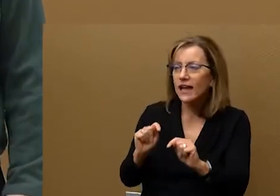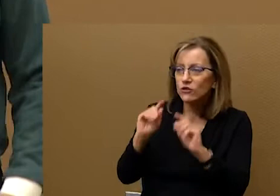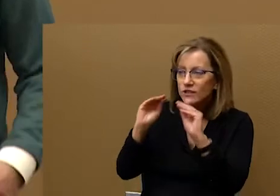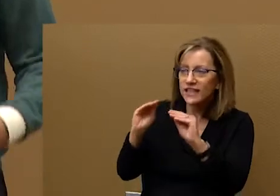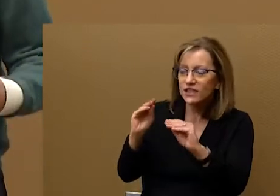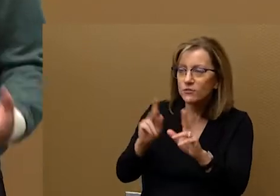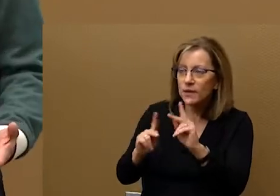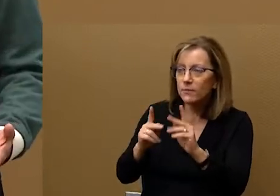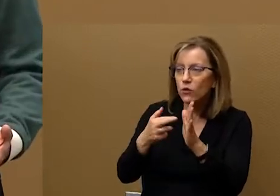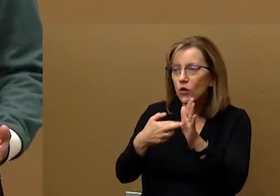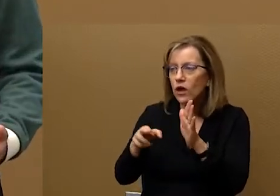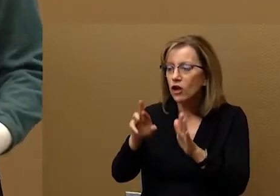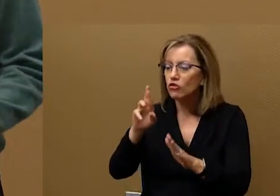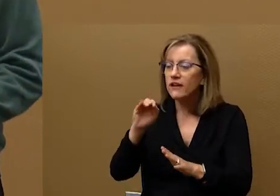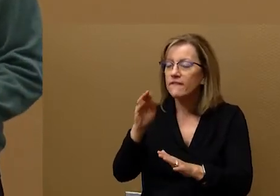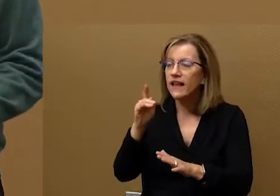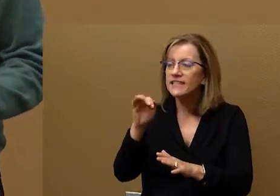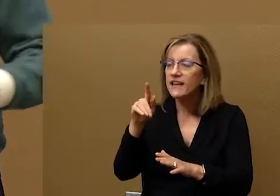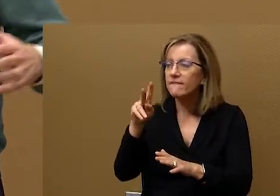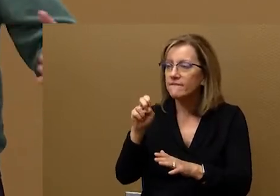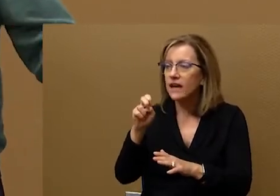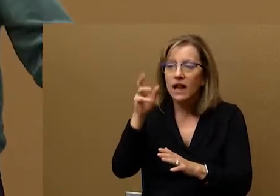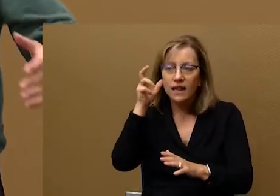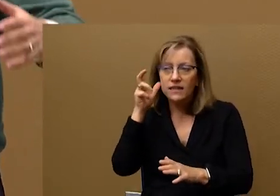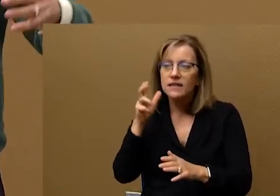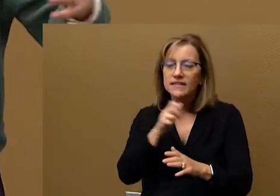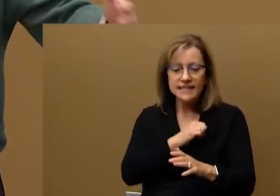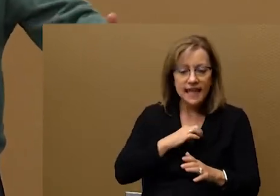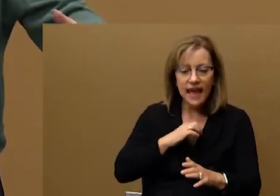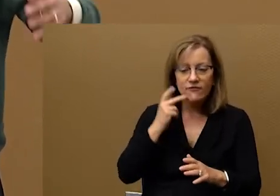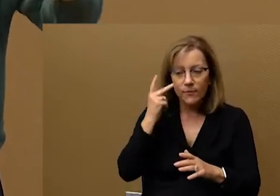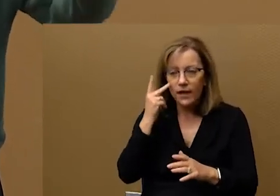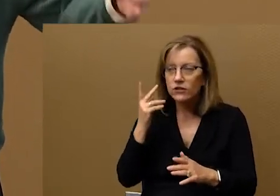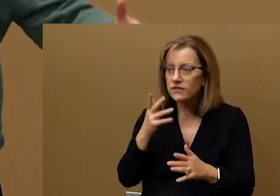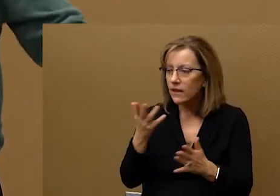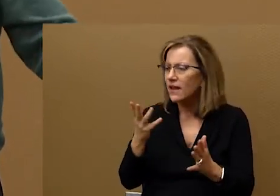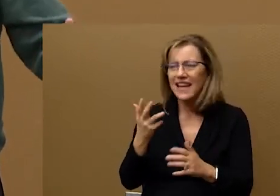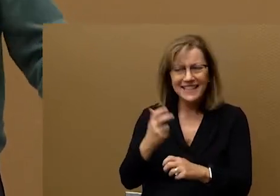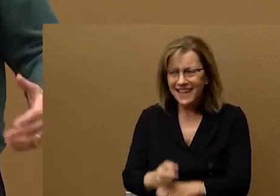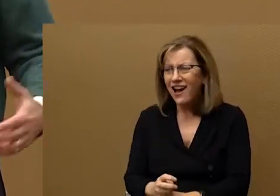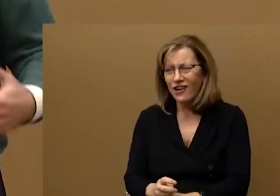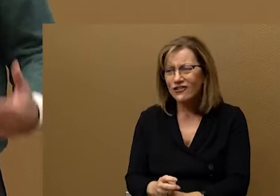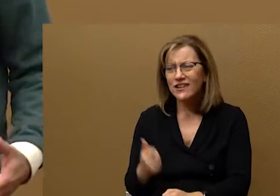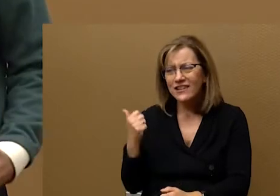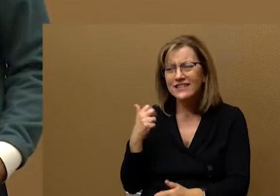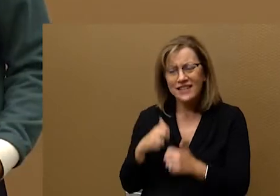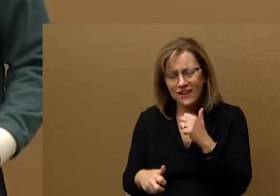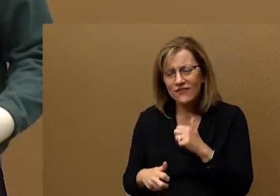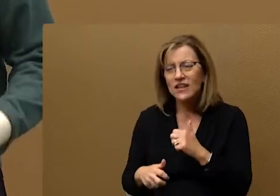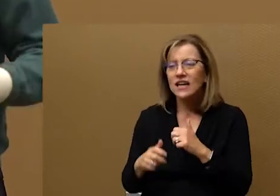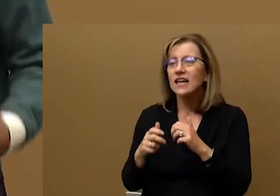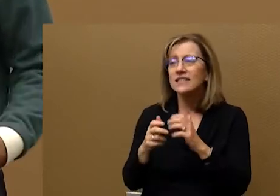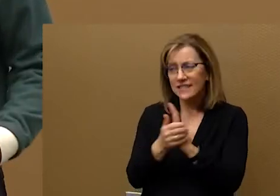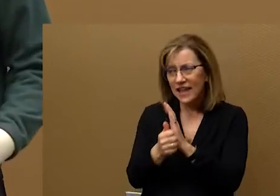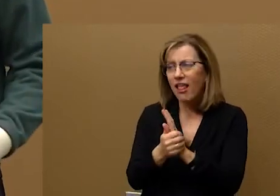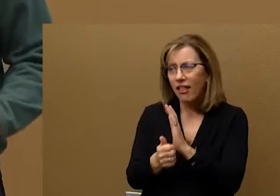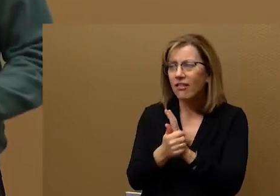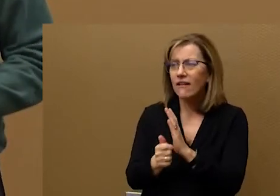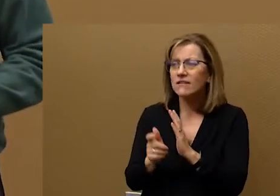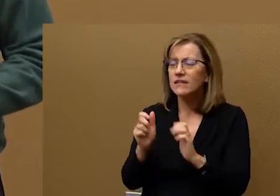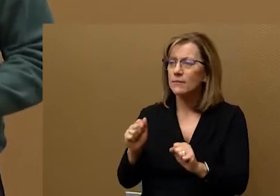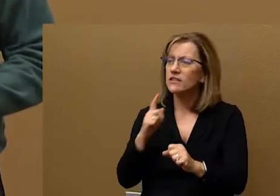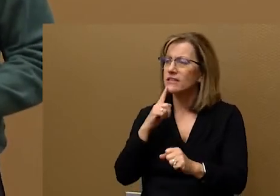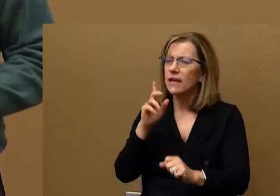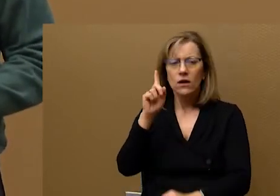to teach people how to do reflective listening. Working with staff, working with parents, working with people. This is hard. This is a skill set.